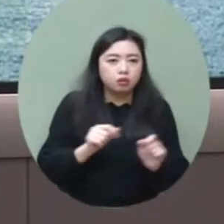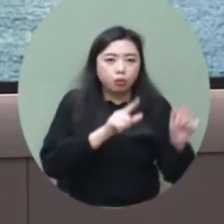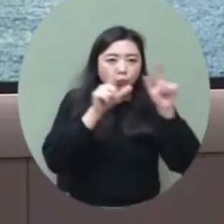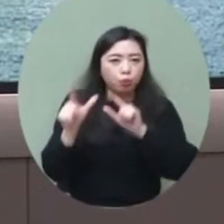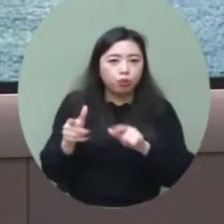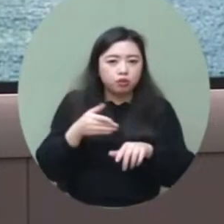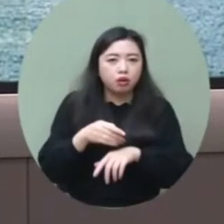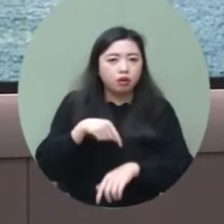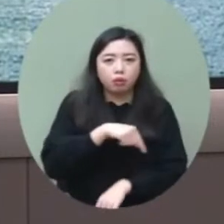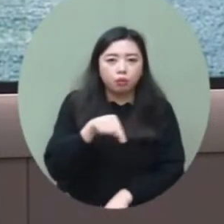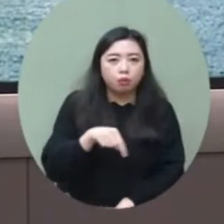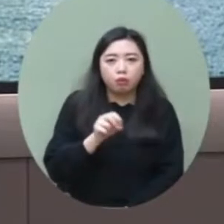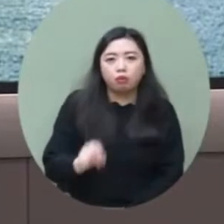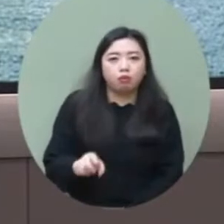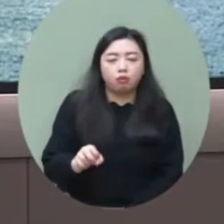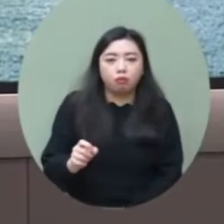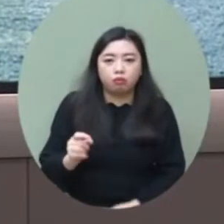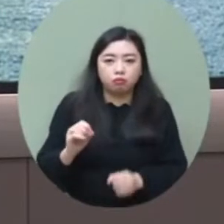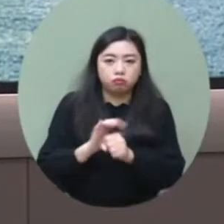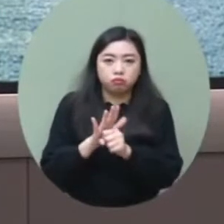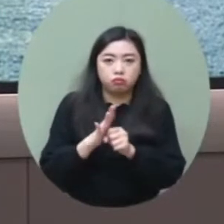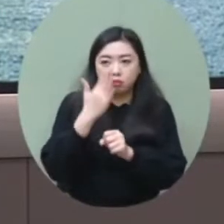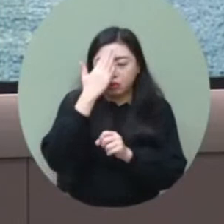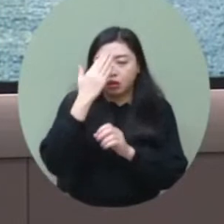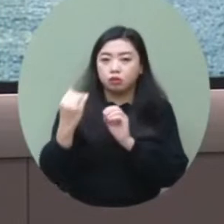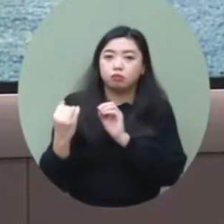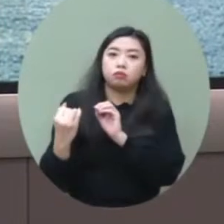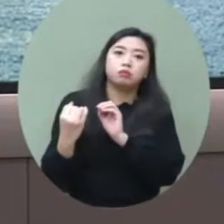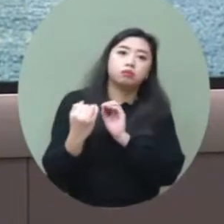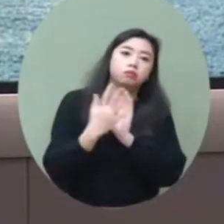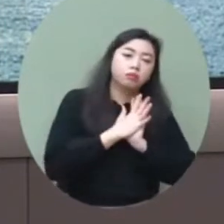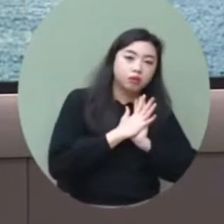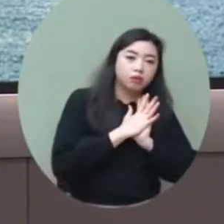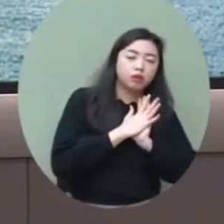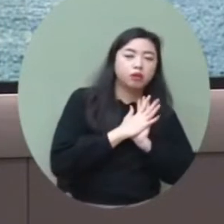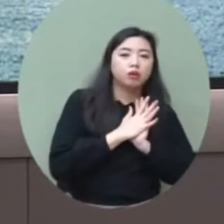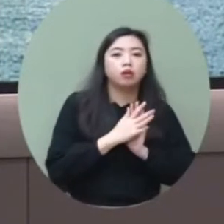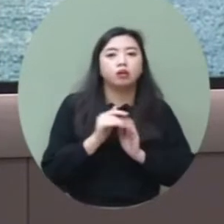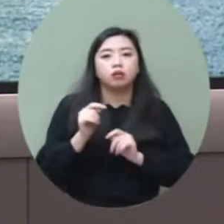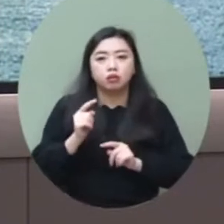Our colleagues are living in the community.